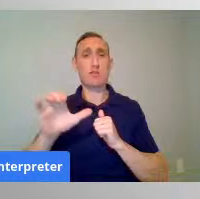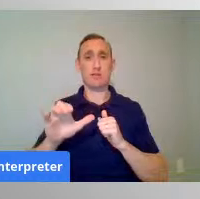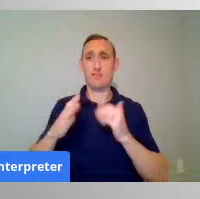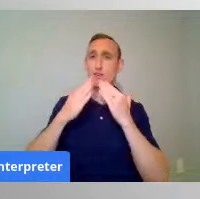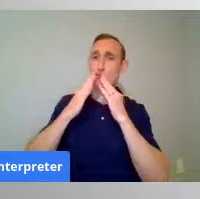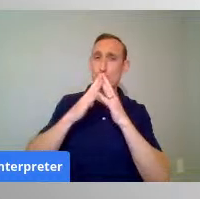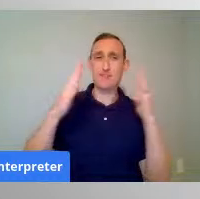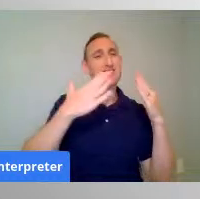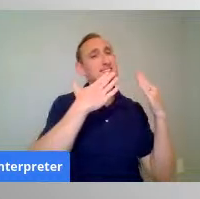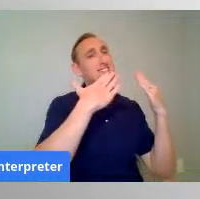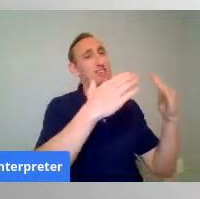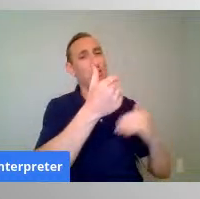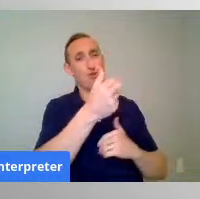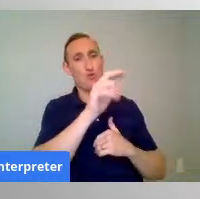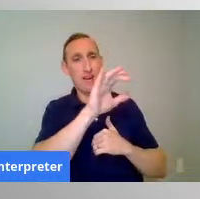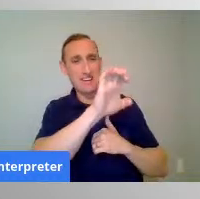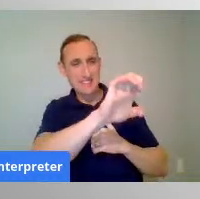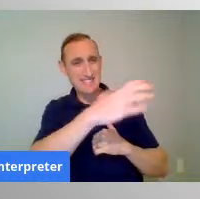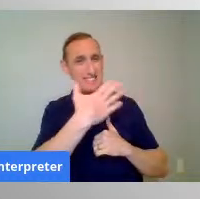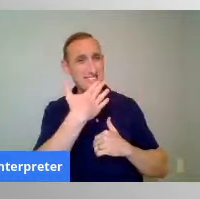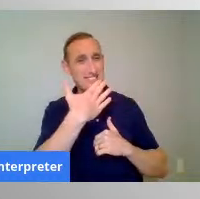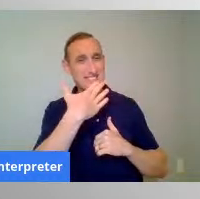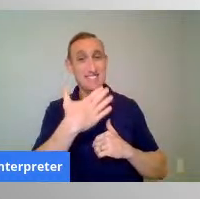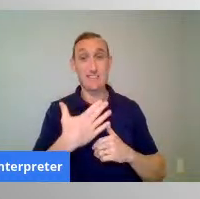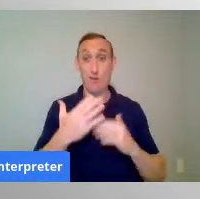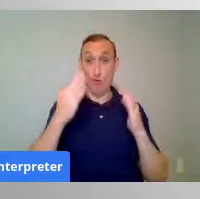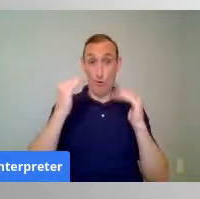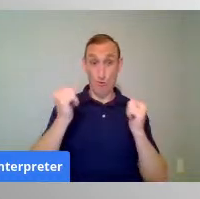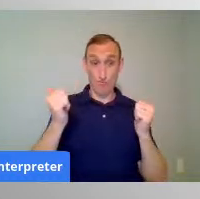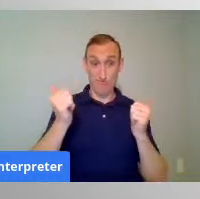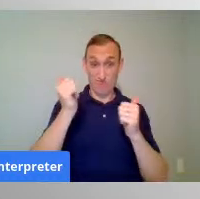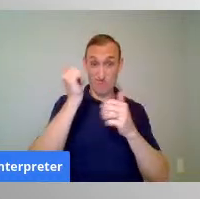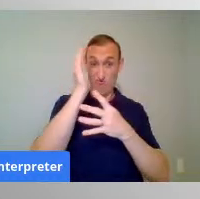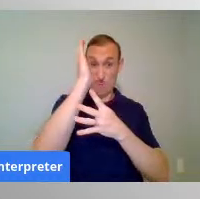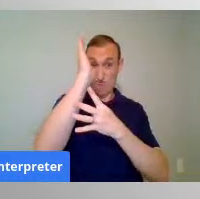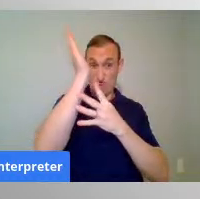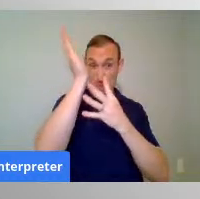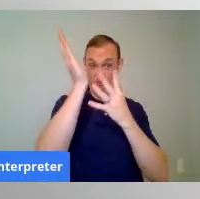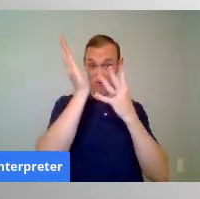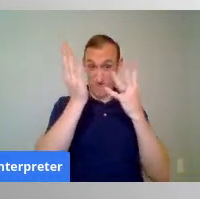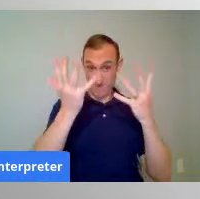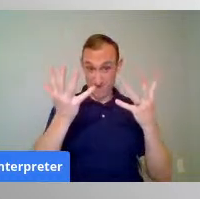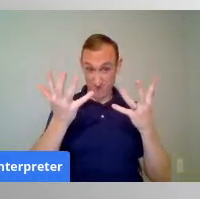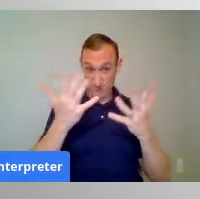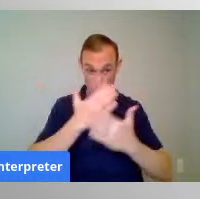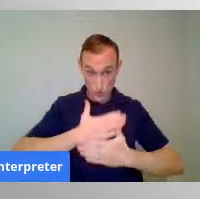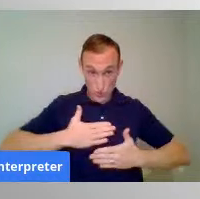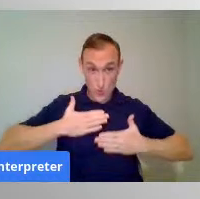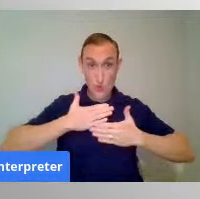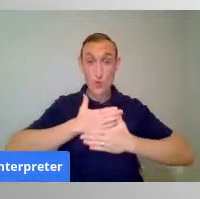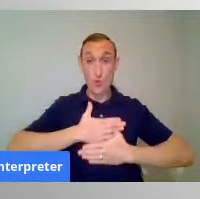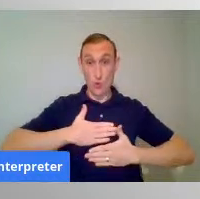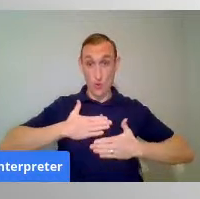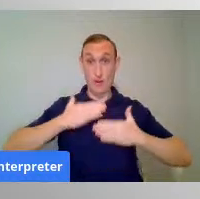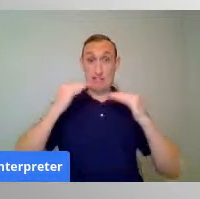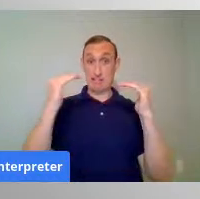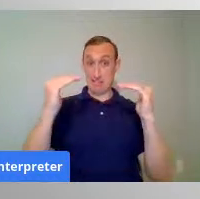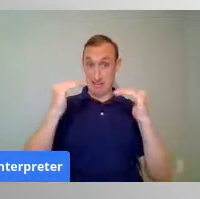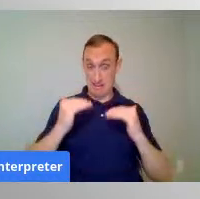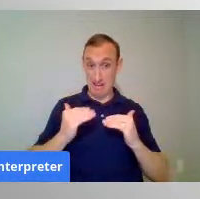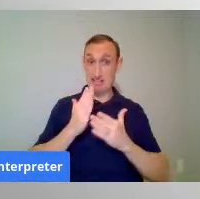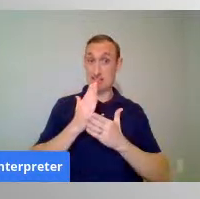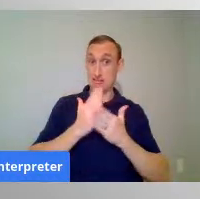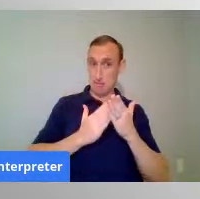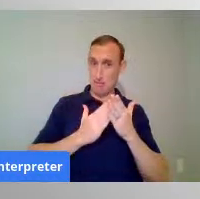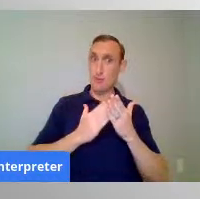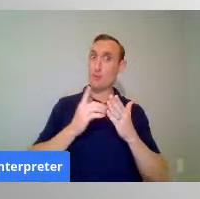Grace. So everyone, hopefully you all have enjoyed those presentations. You all are for a treat for this next session. This is the